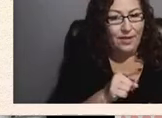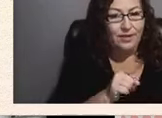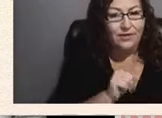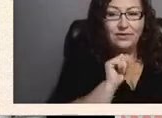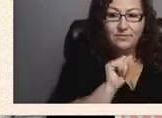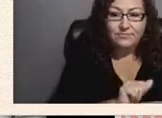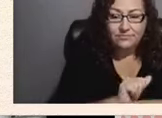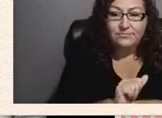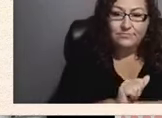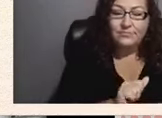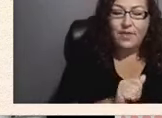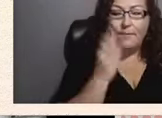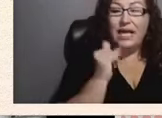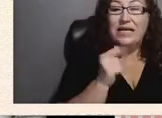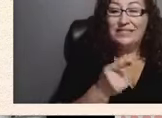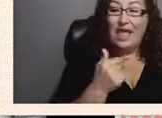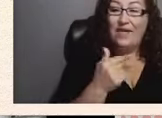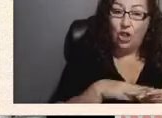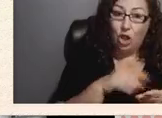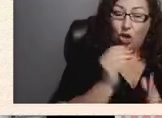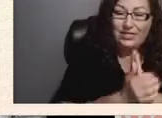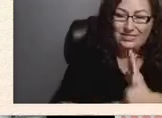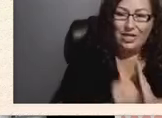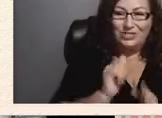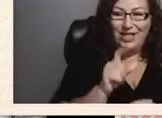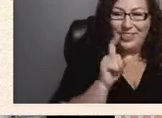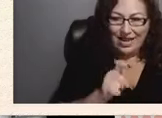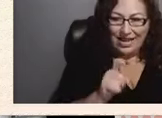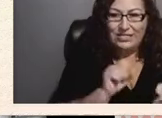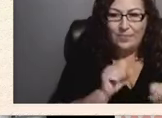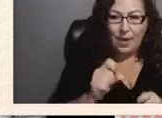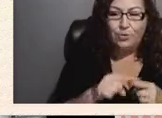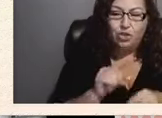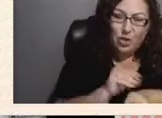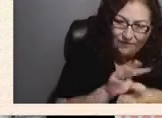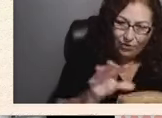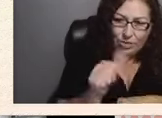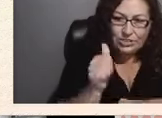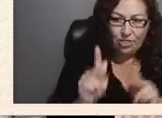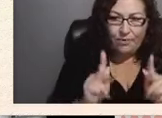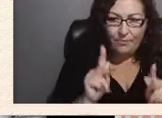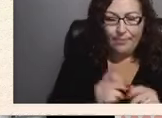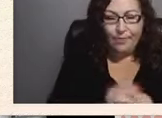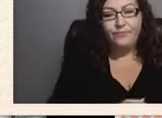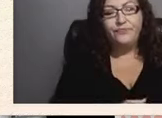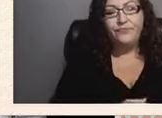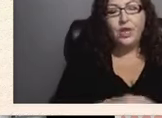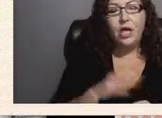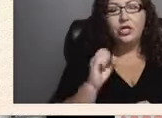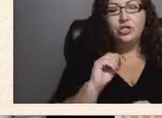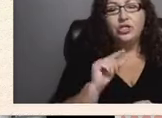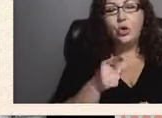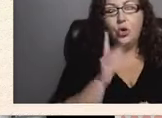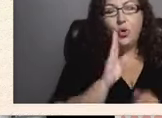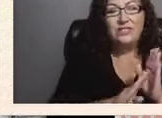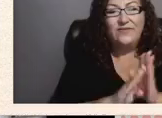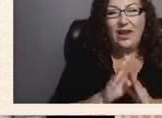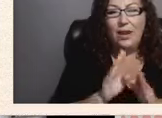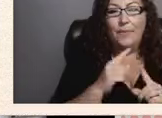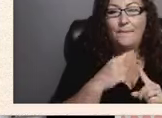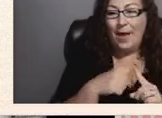guys have learned the skills that they need in order to influence others. So you're going to develop positive relationships